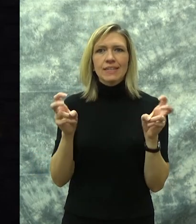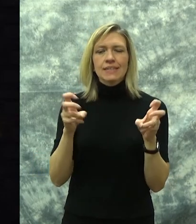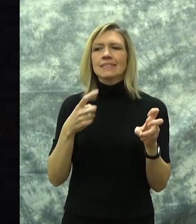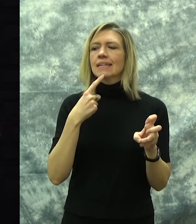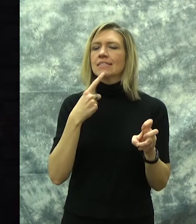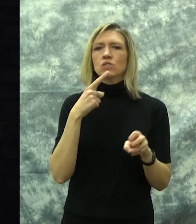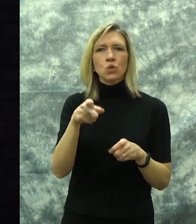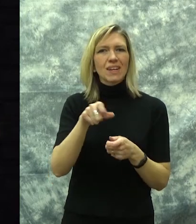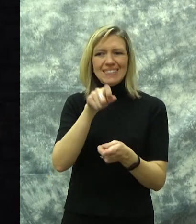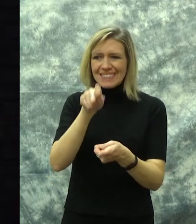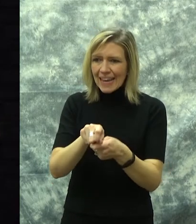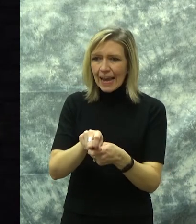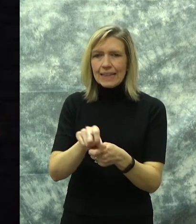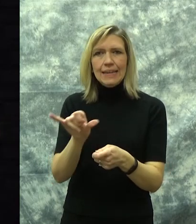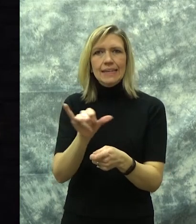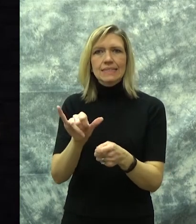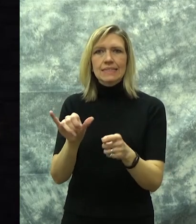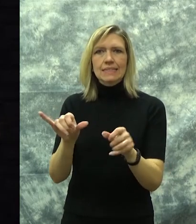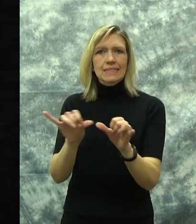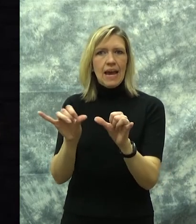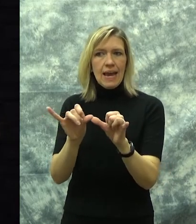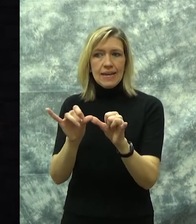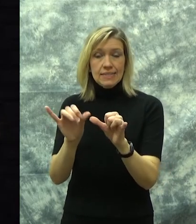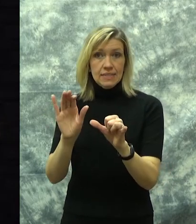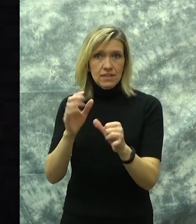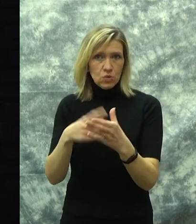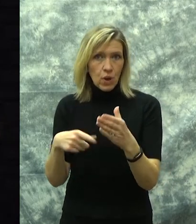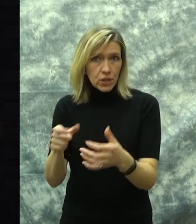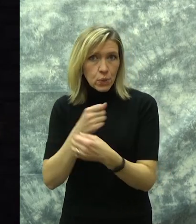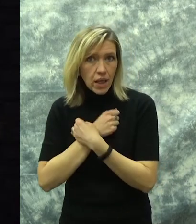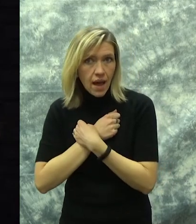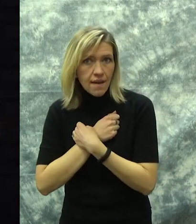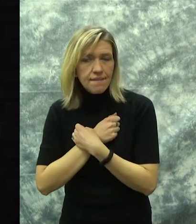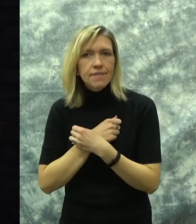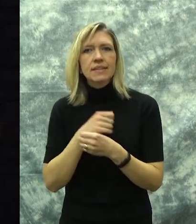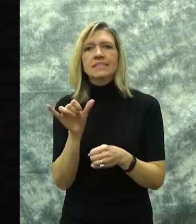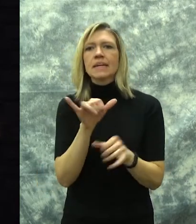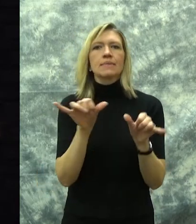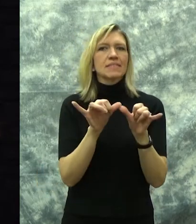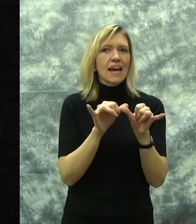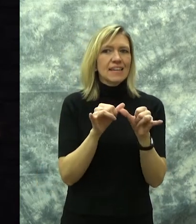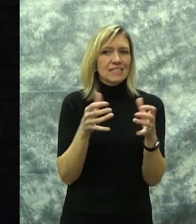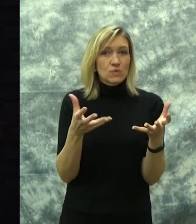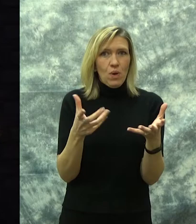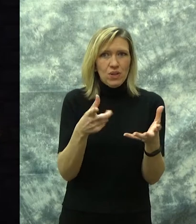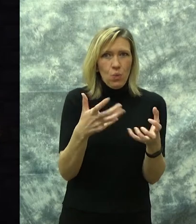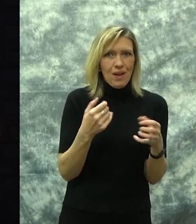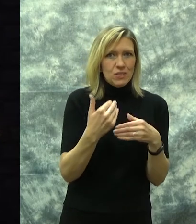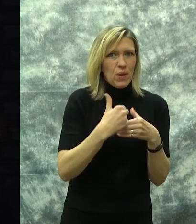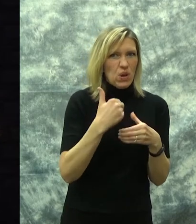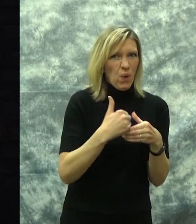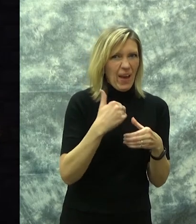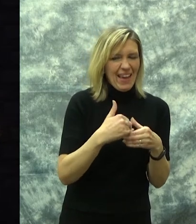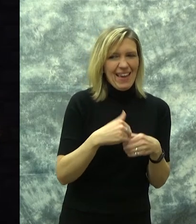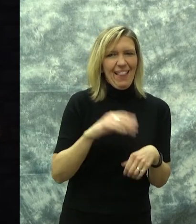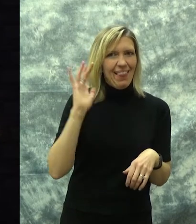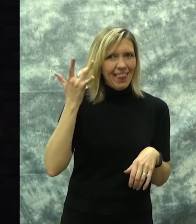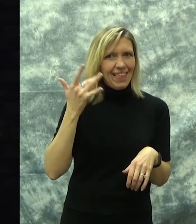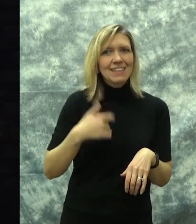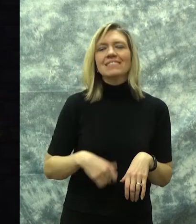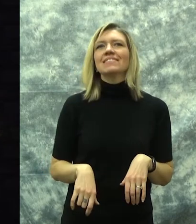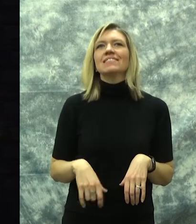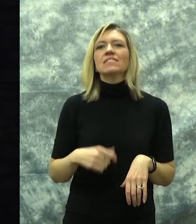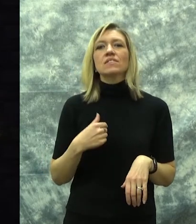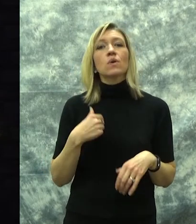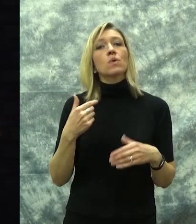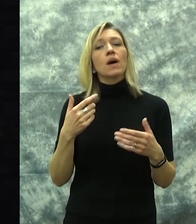you love and exactly as small as that which you allow to annoy you. And so there's the choice, right? And so going to that new year, it's not that I don't want to be aware of what